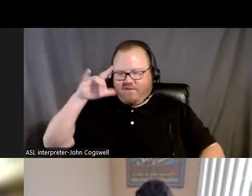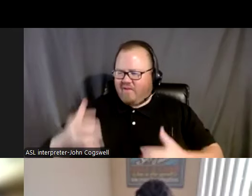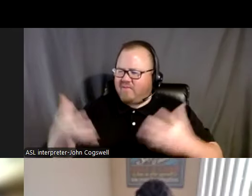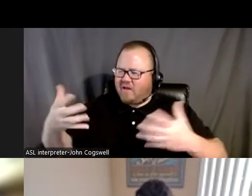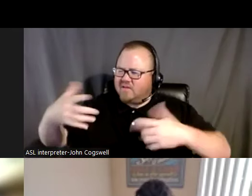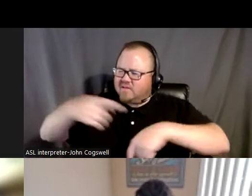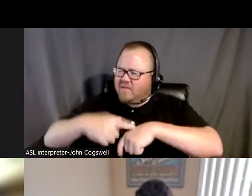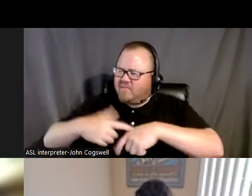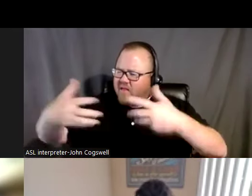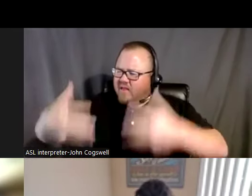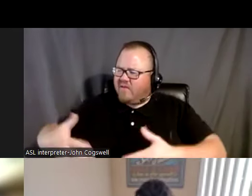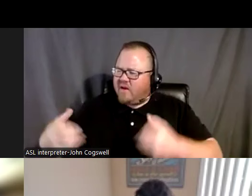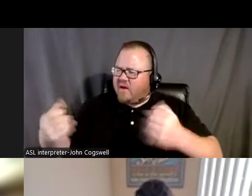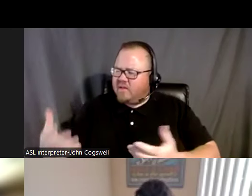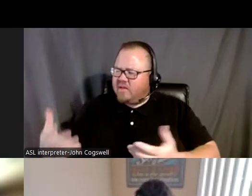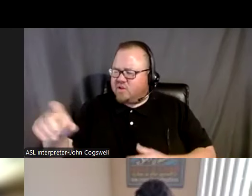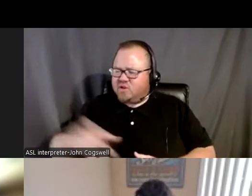have?